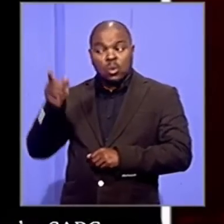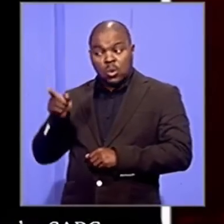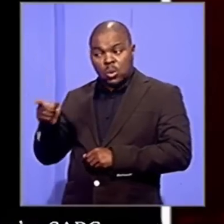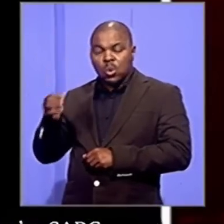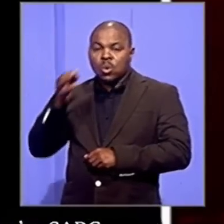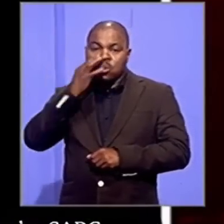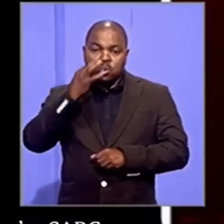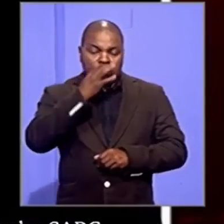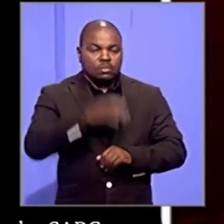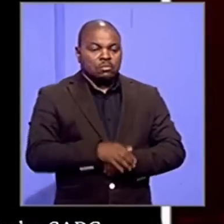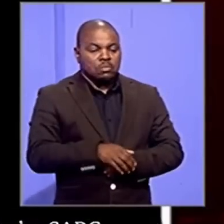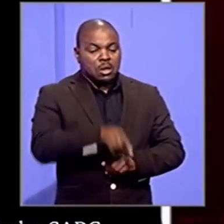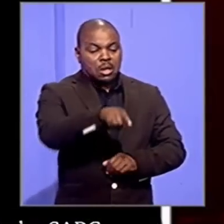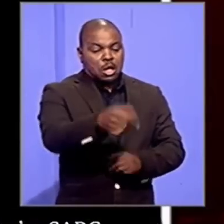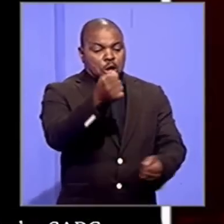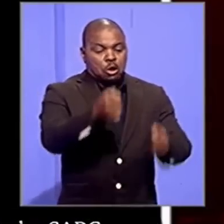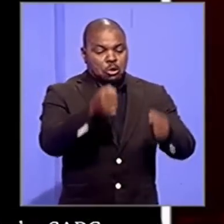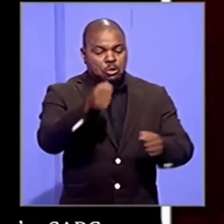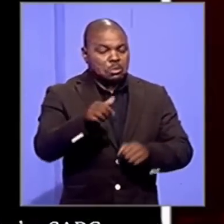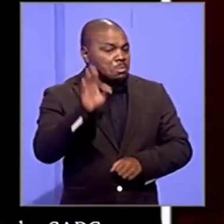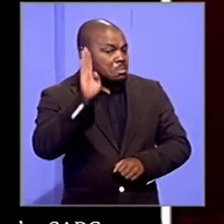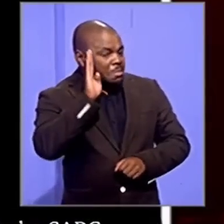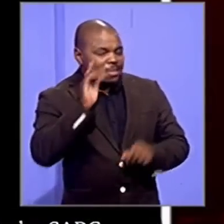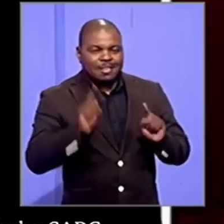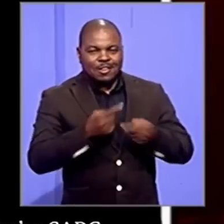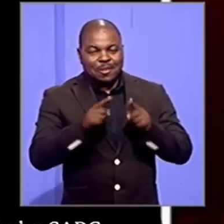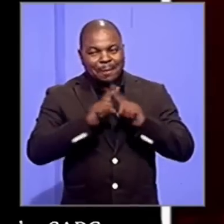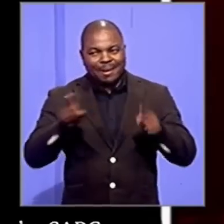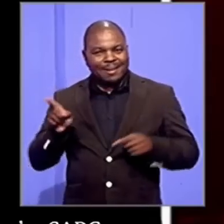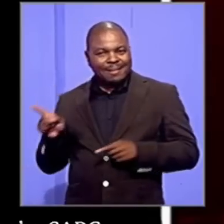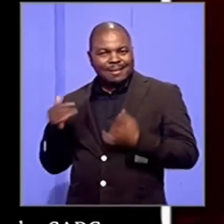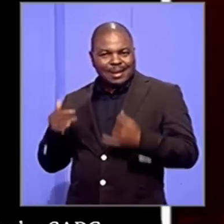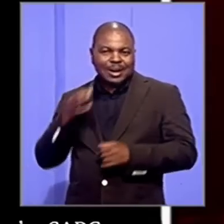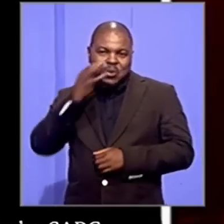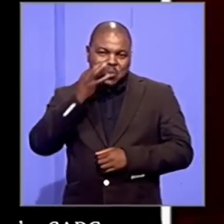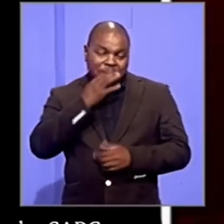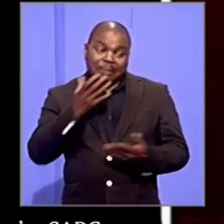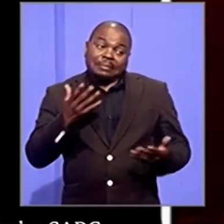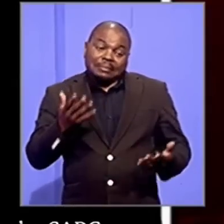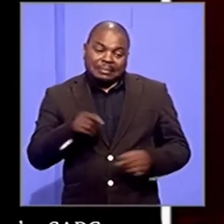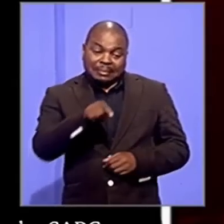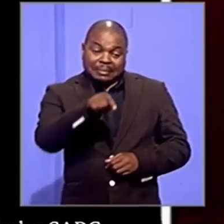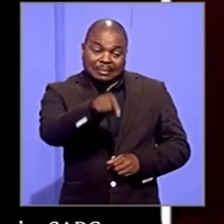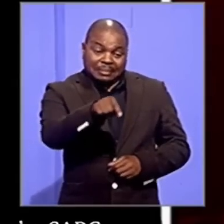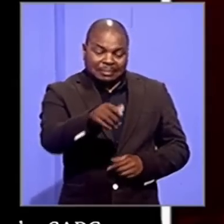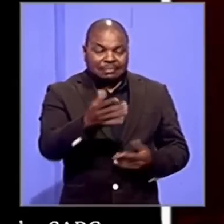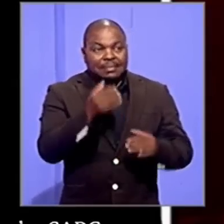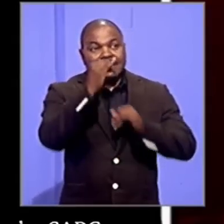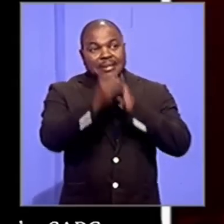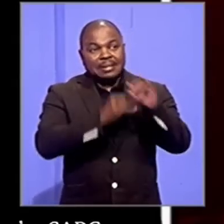keke a mamela lekgotla empa jwale o se a re o tla ikobela melao ya matjhaba